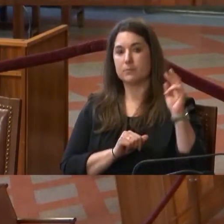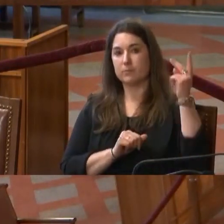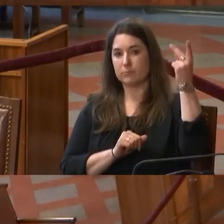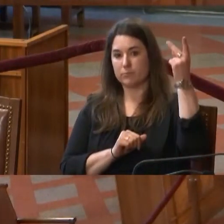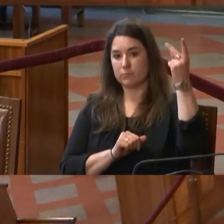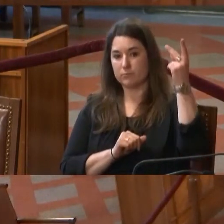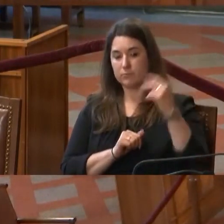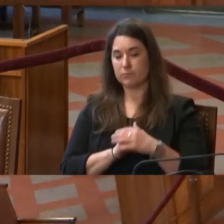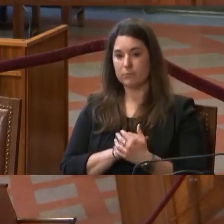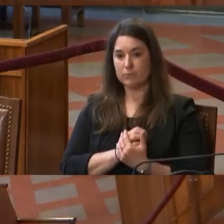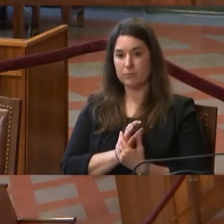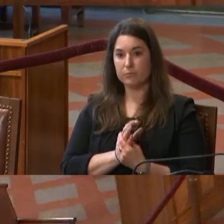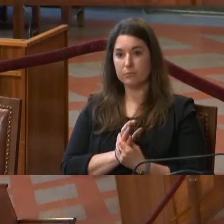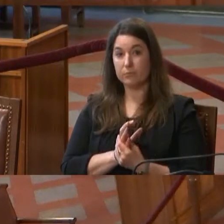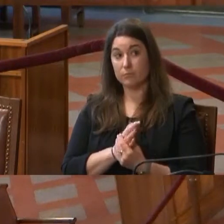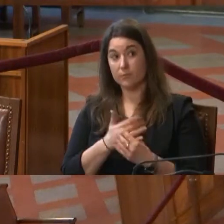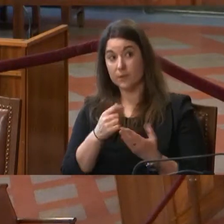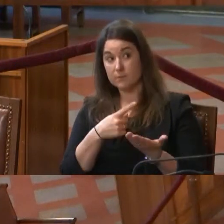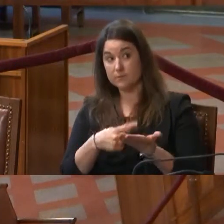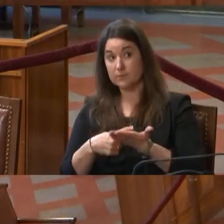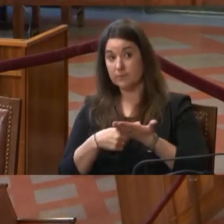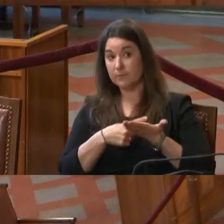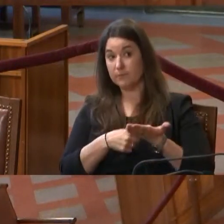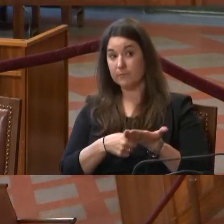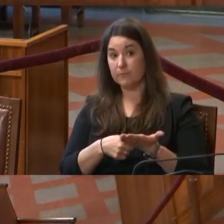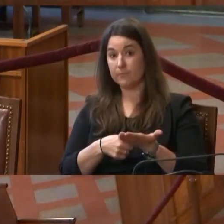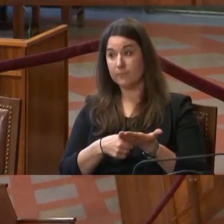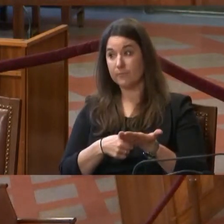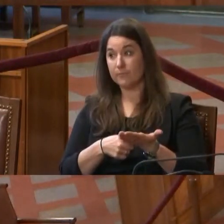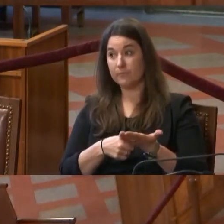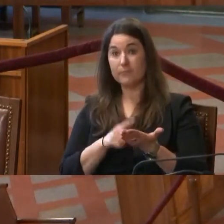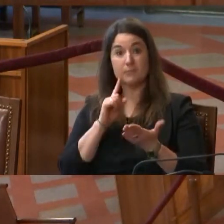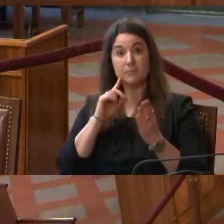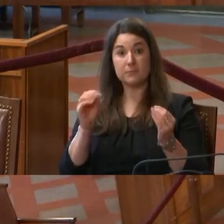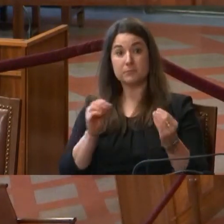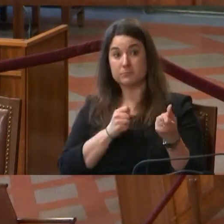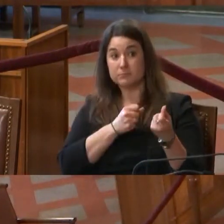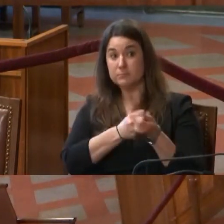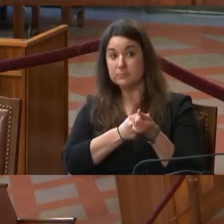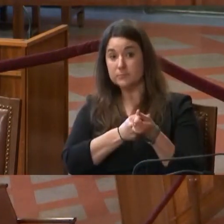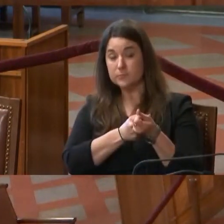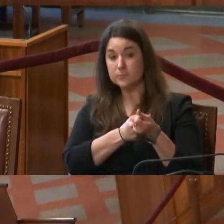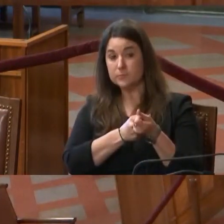Second. Second. Any discussion? Hearing none, all those in favor?